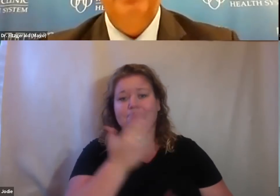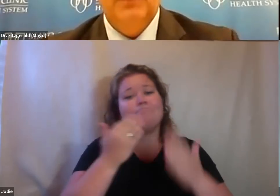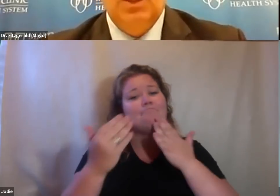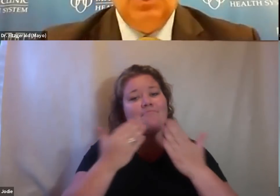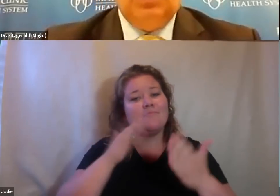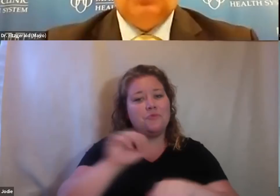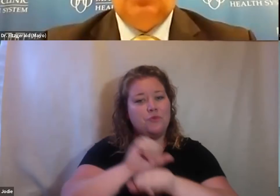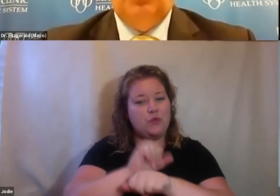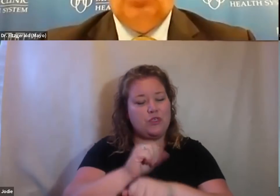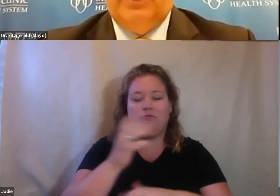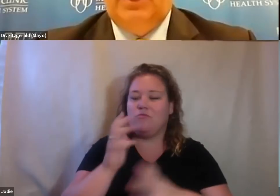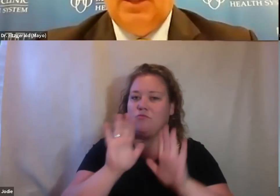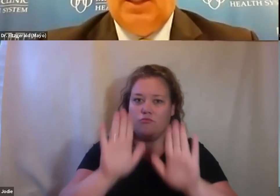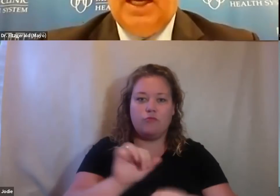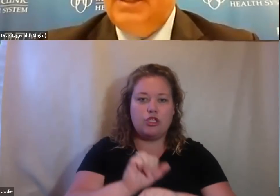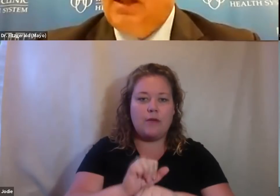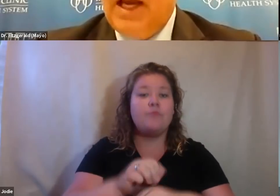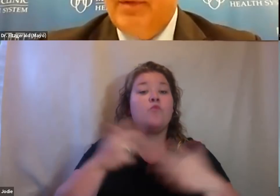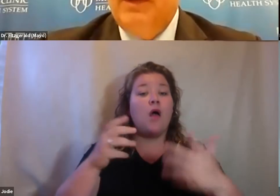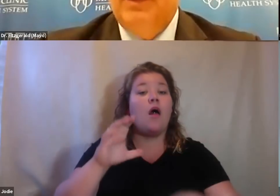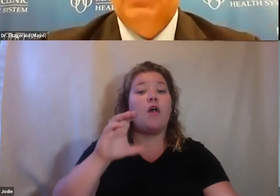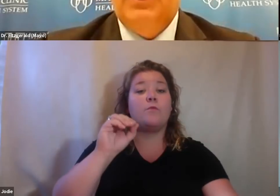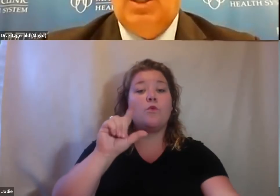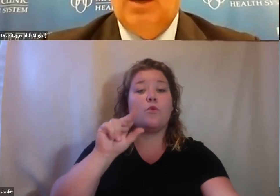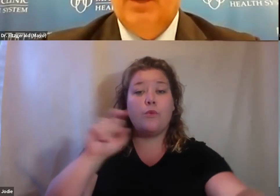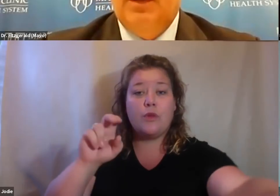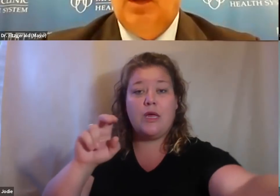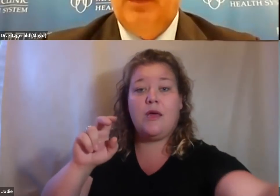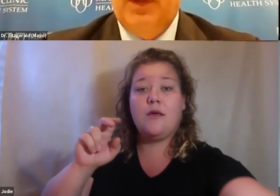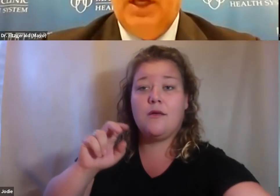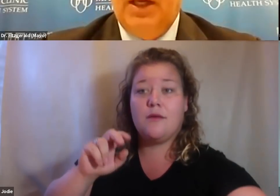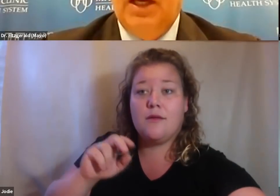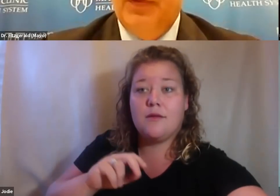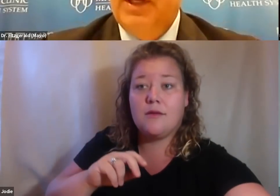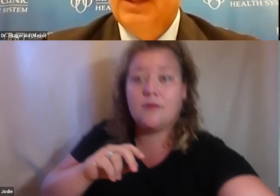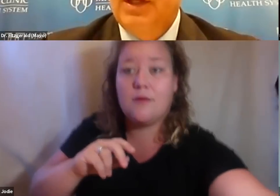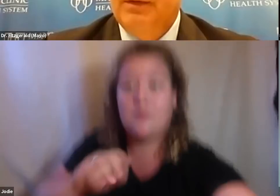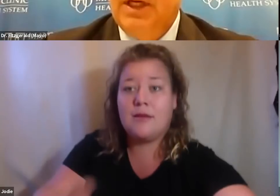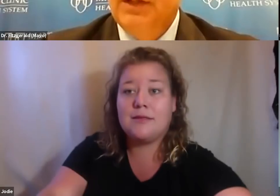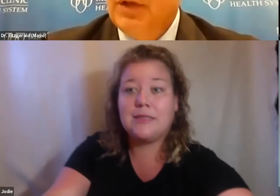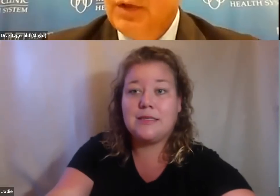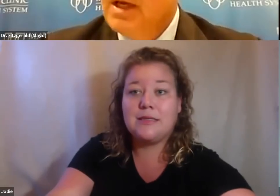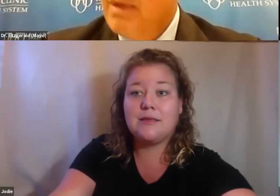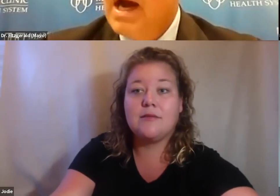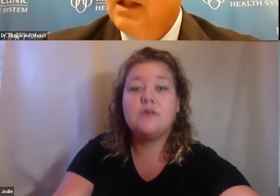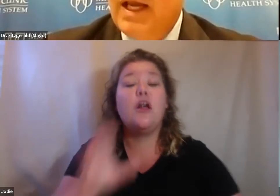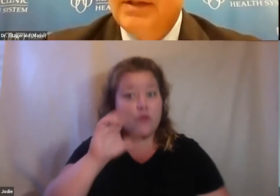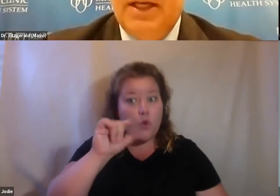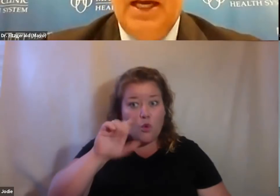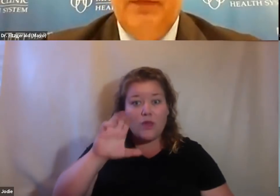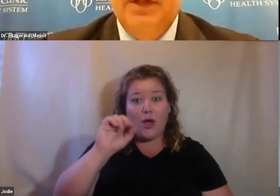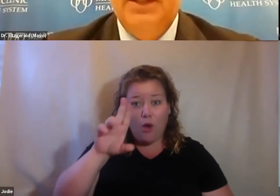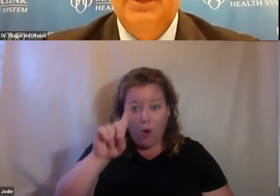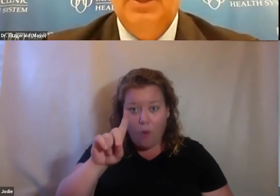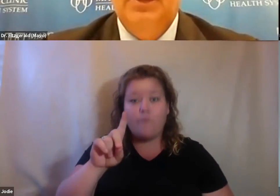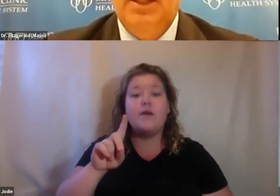job. Well, the Cooley COVID-19 Collaborative uses the Harvard Growth Health Institute model as a